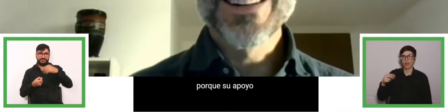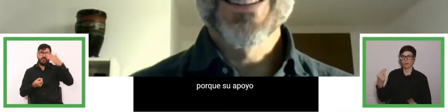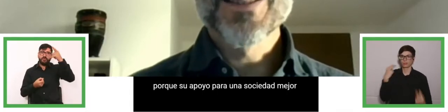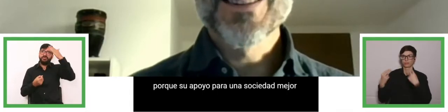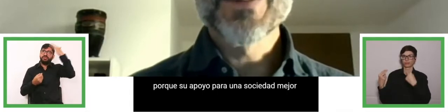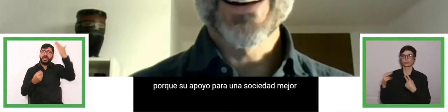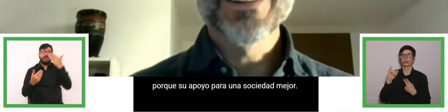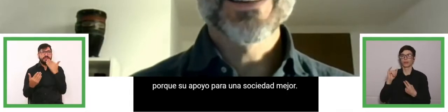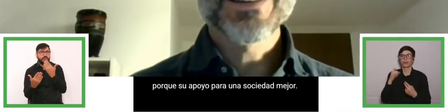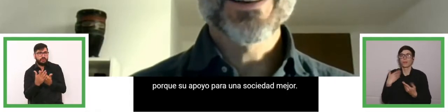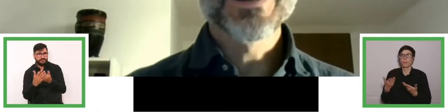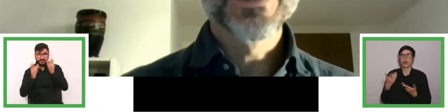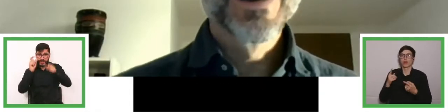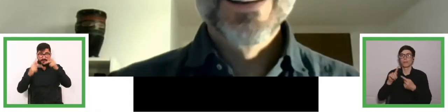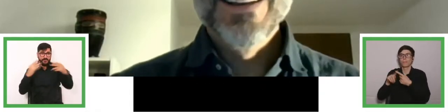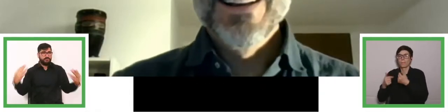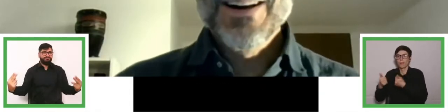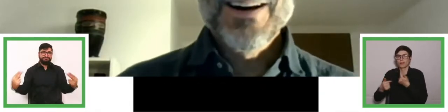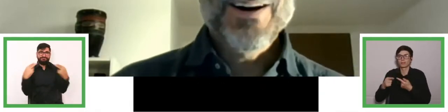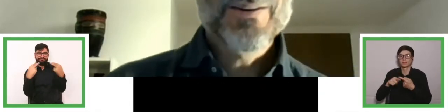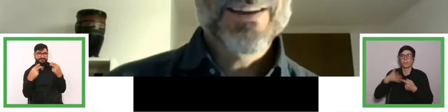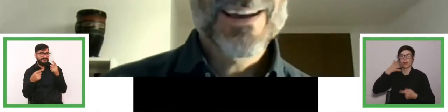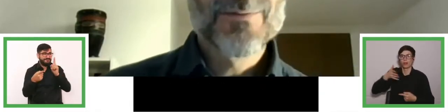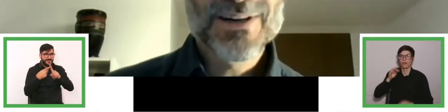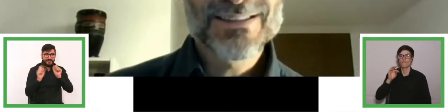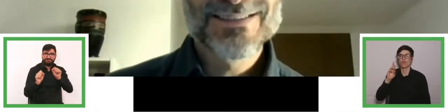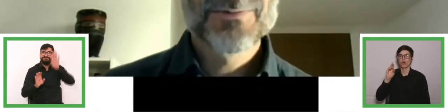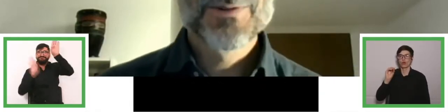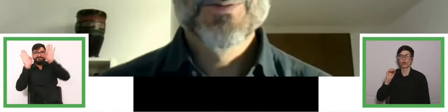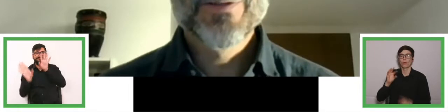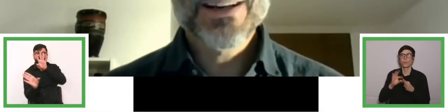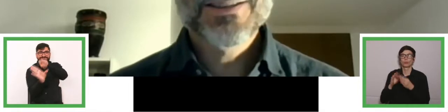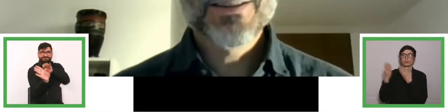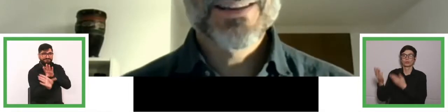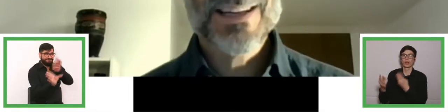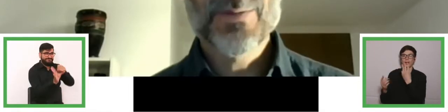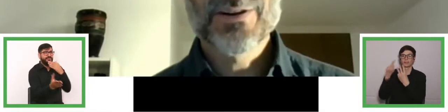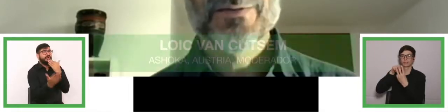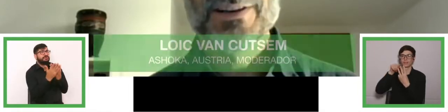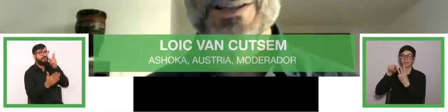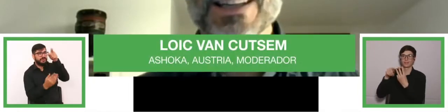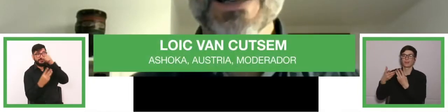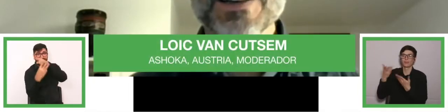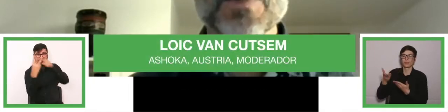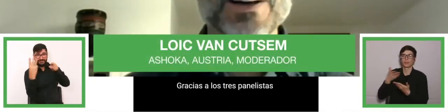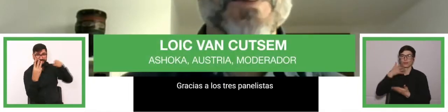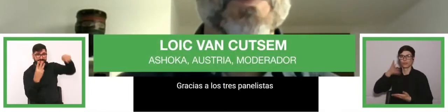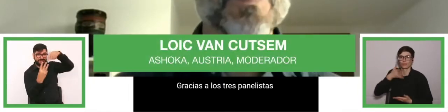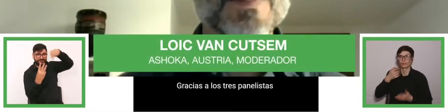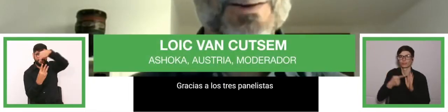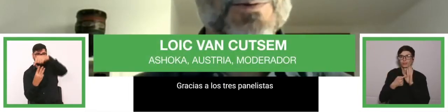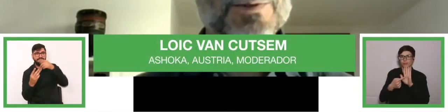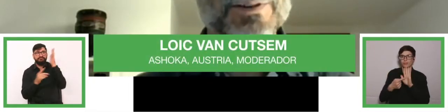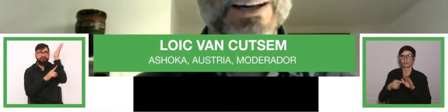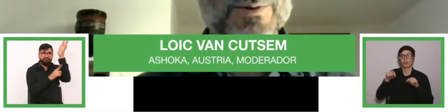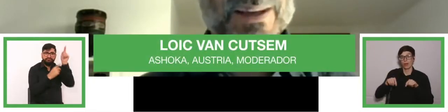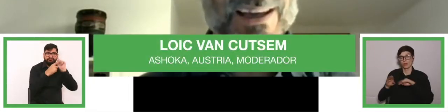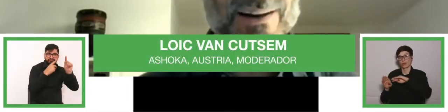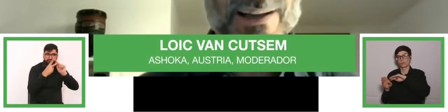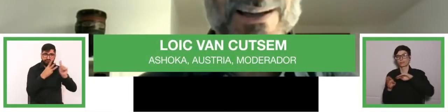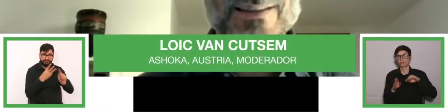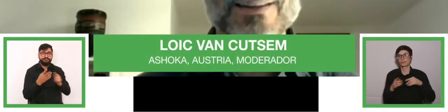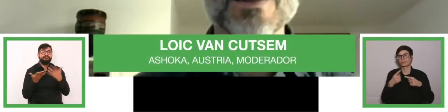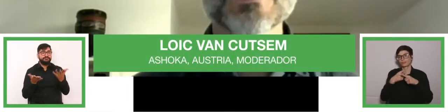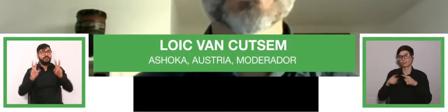you for this panel discussion. Okay, well, we're moving on to the next part of our agenda. You will now